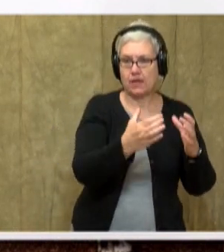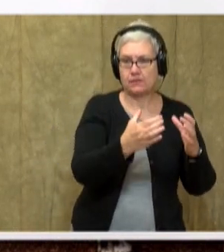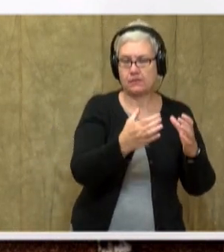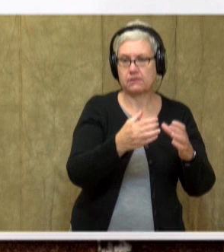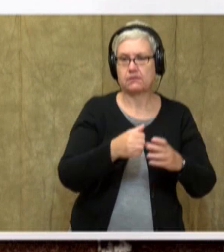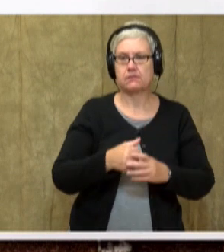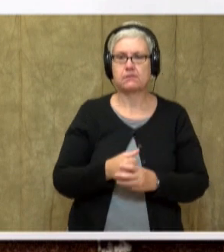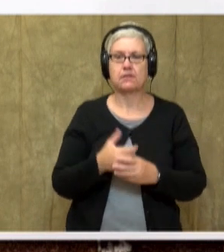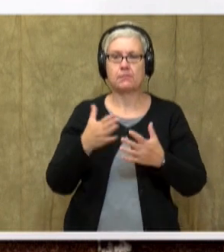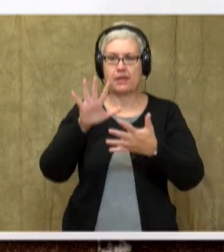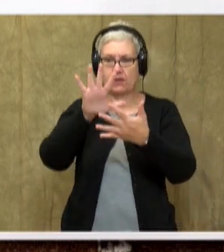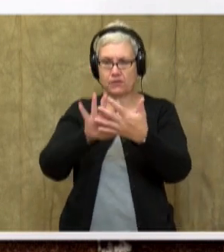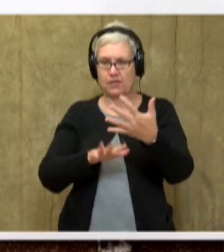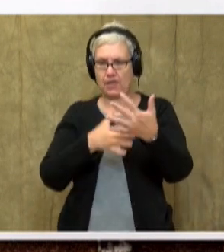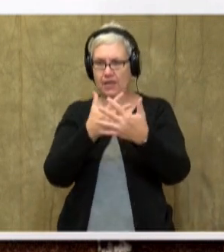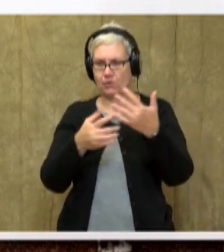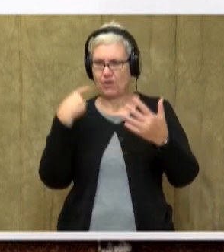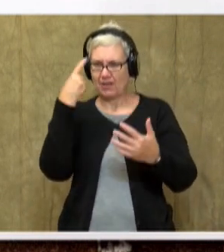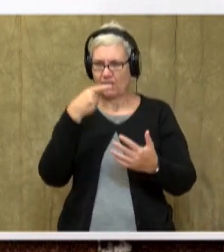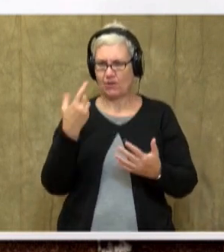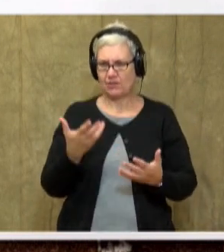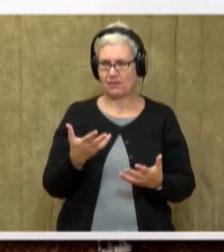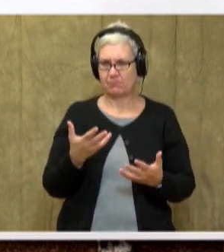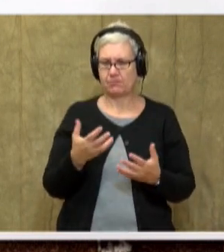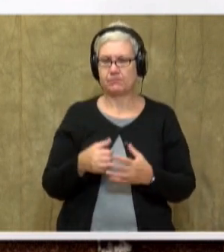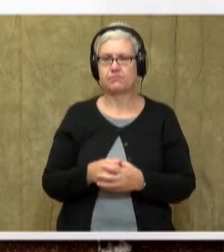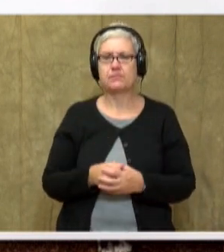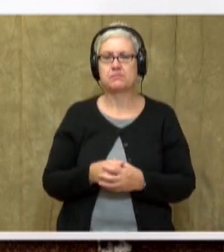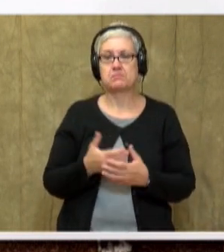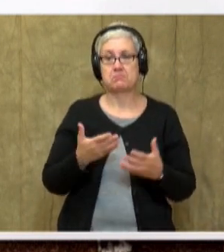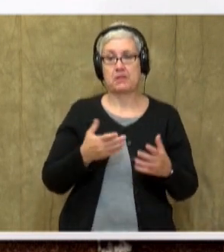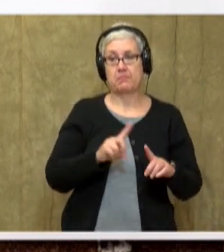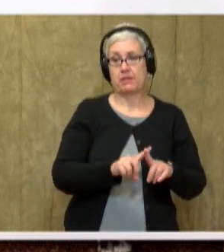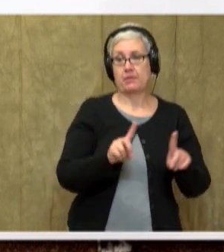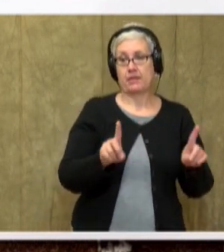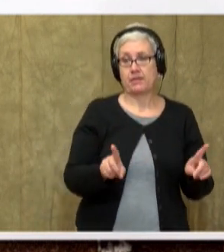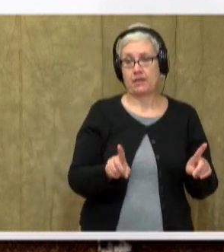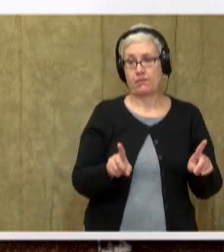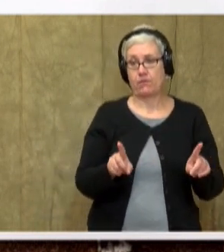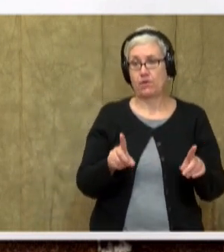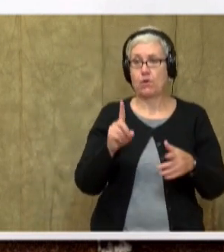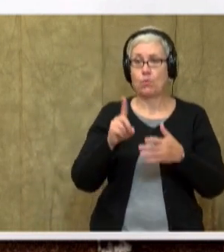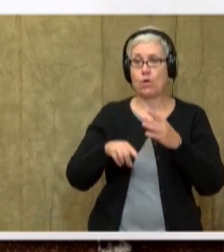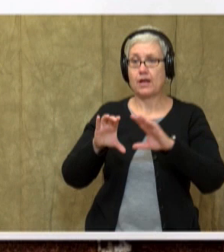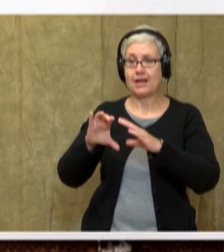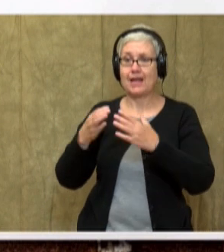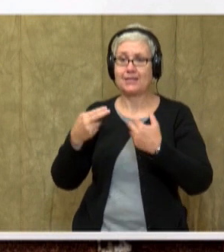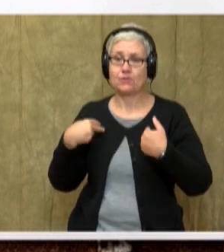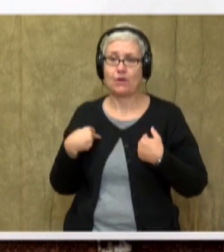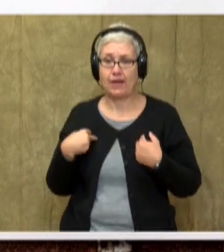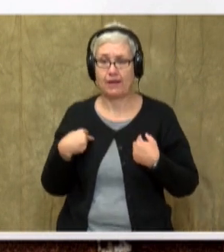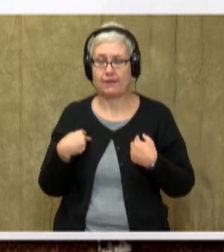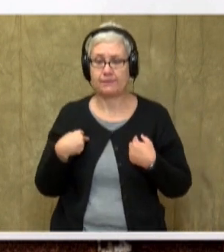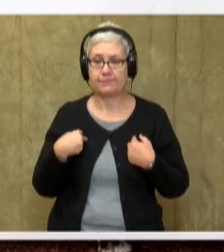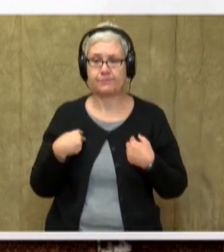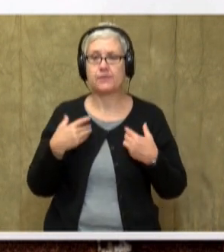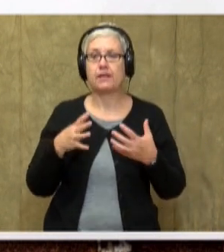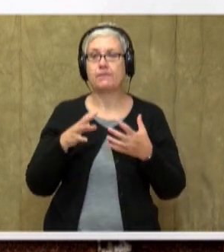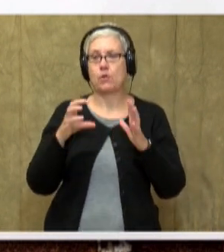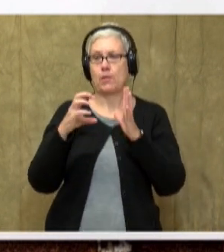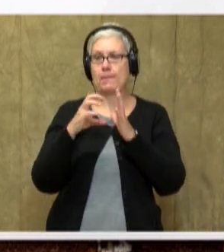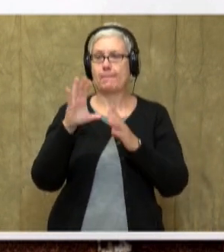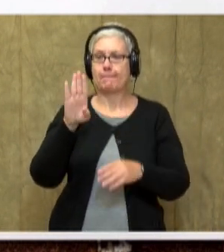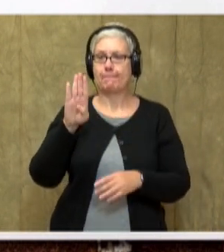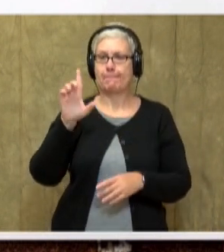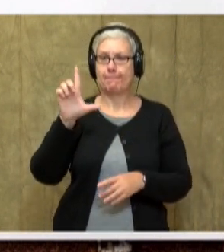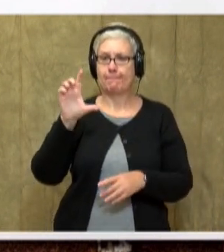a typical schedule of the day looks like. It might be a little bit different depending on what classes you have. But if you know, like if you're on a block schedule